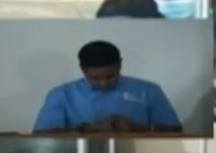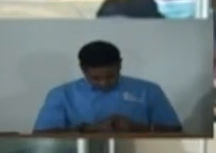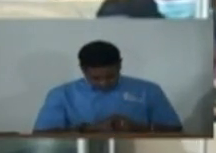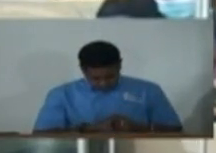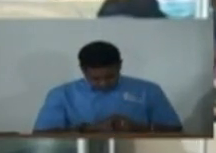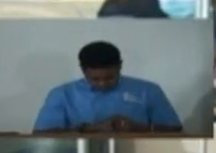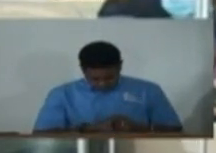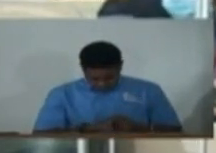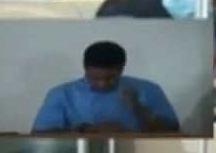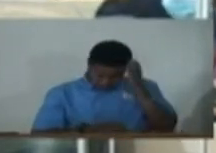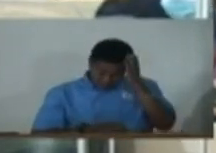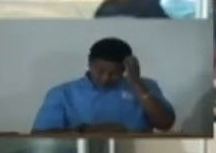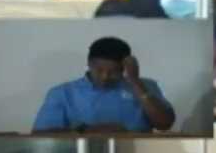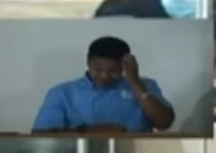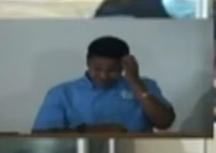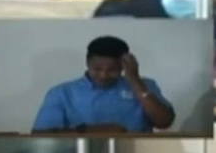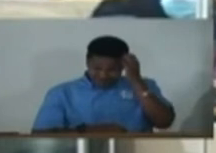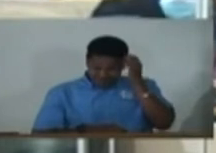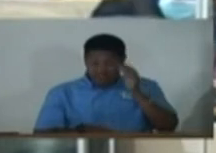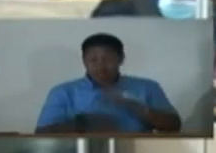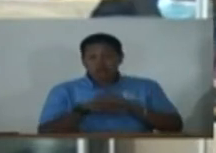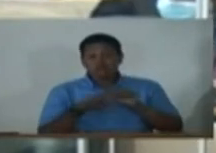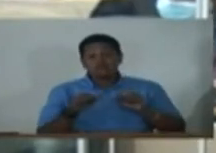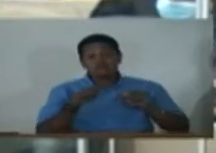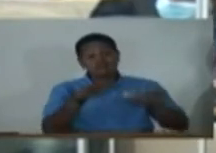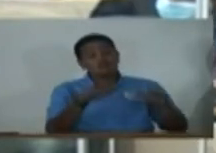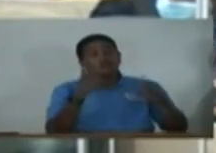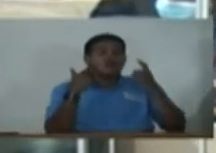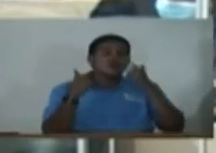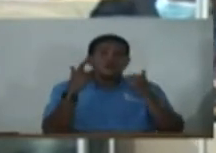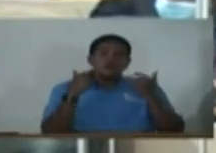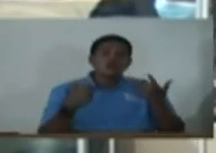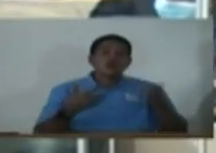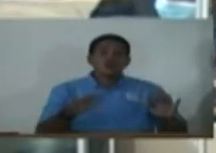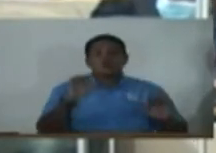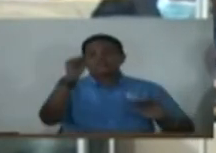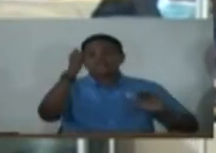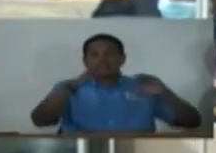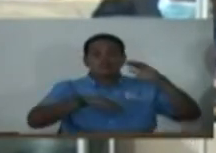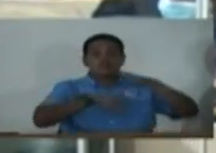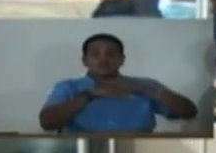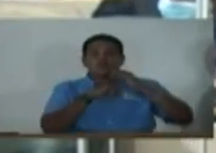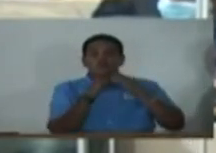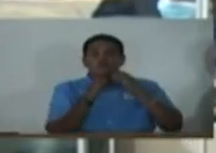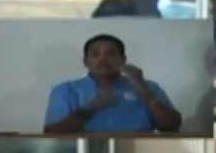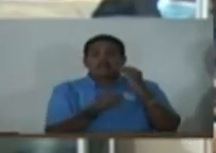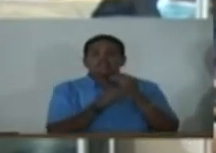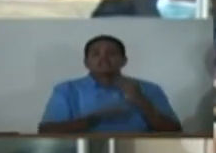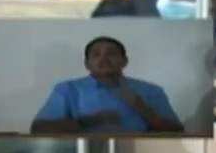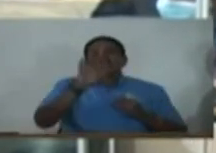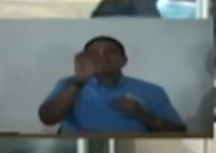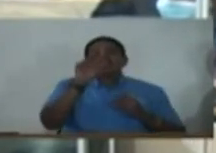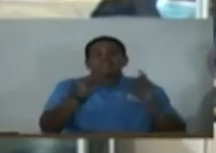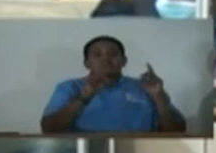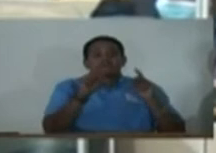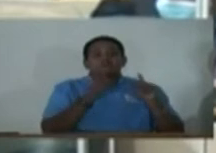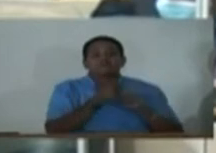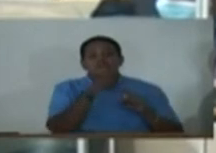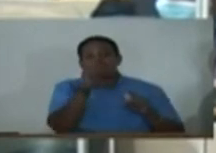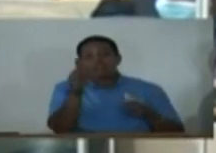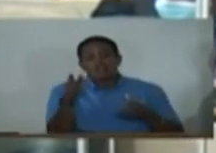The maximum number of mourners permitted is 10, with an additional 5 persons